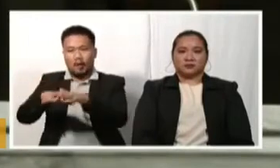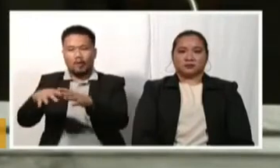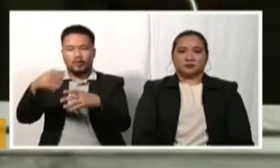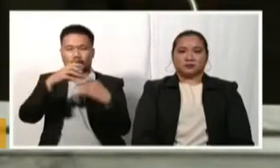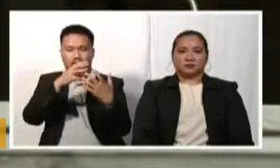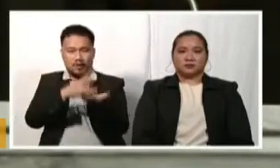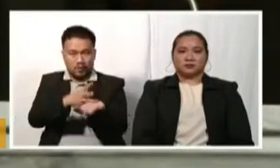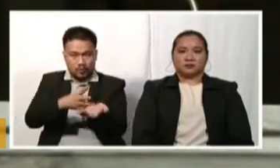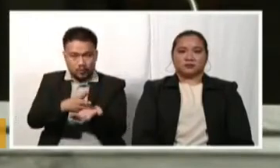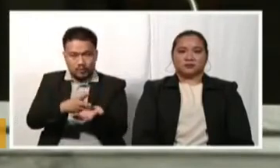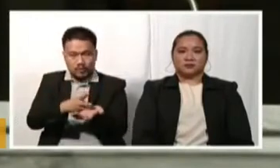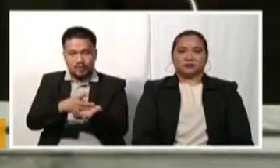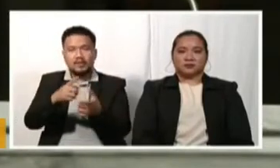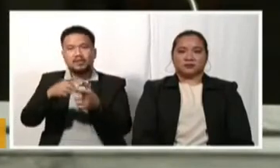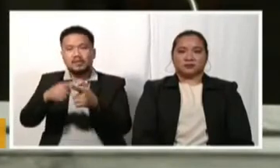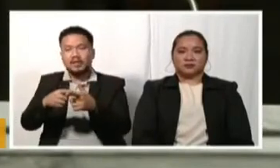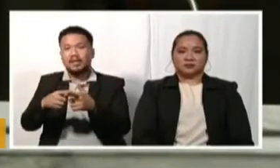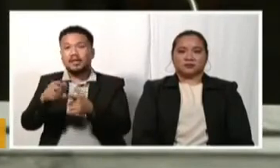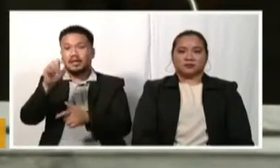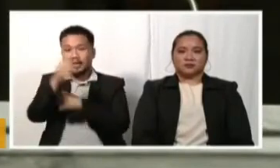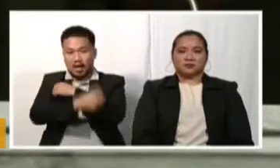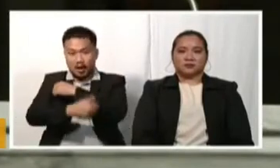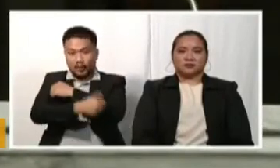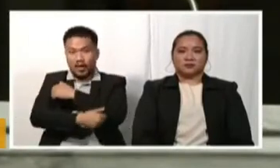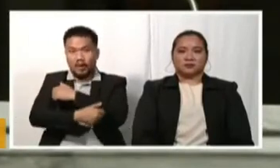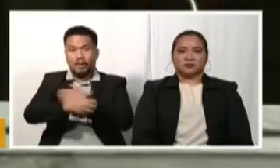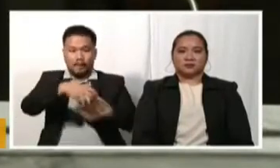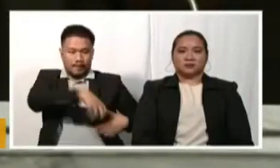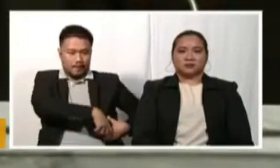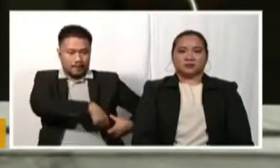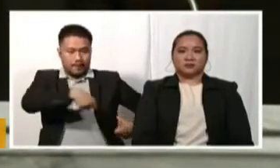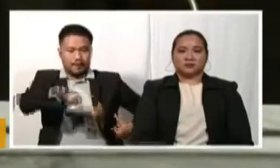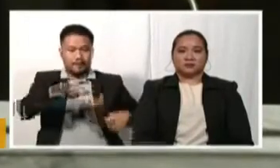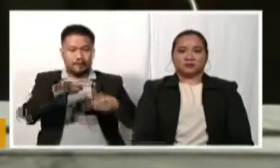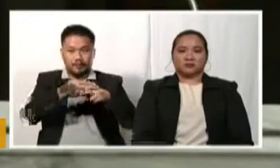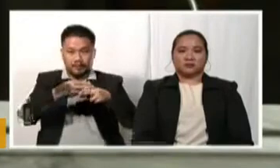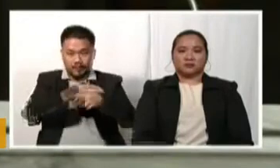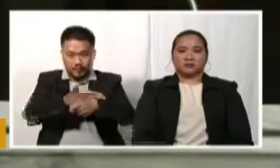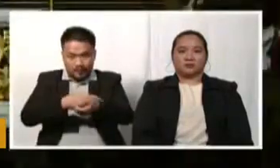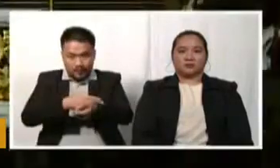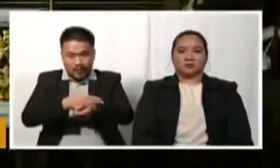out and took the knife to slaughter his son.